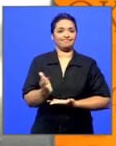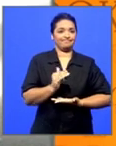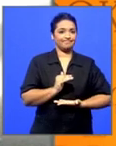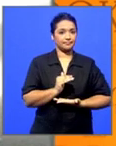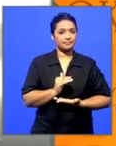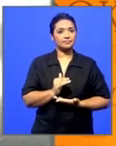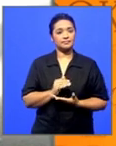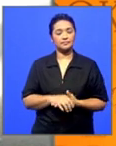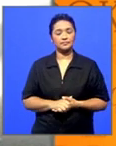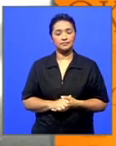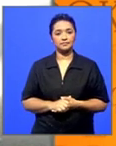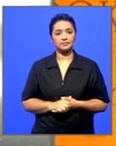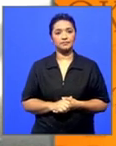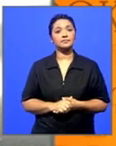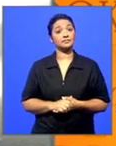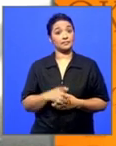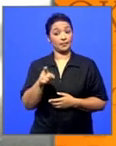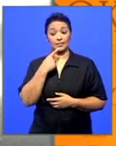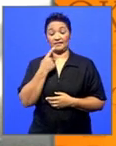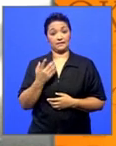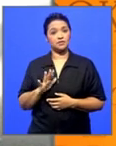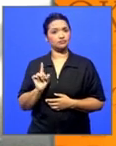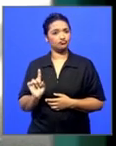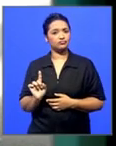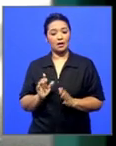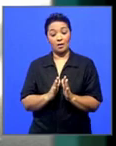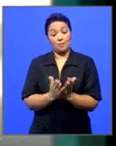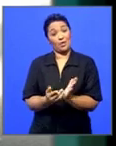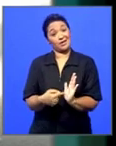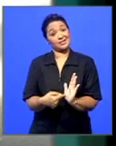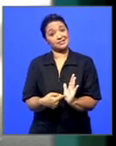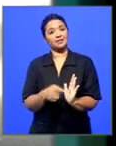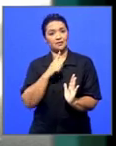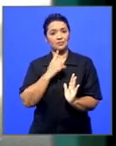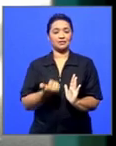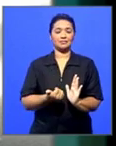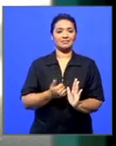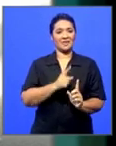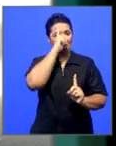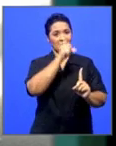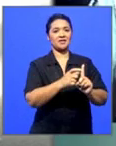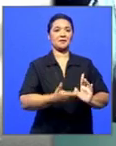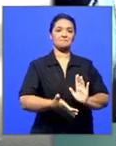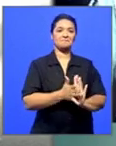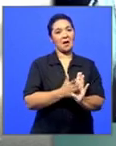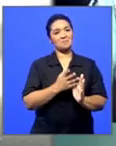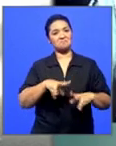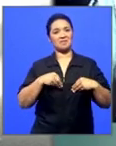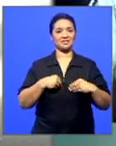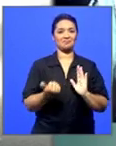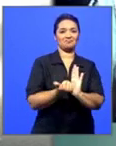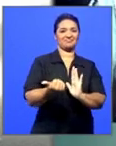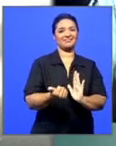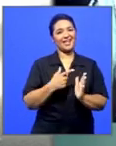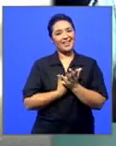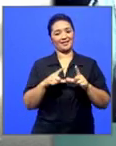approaches to get these. You've already mentioned that this book has a stamp of approval from Dr. Nelson Mandela at the back there,